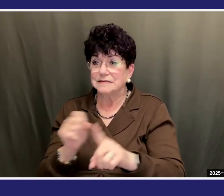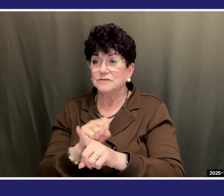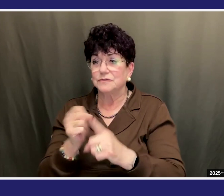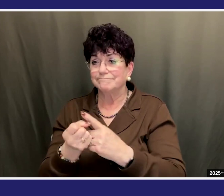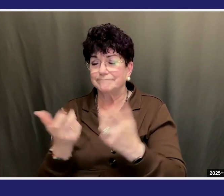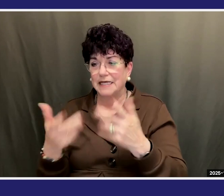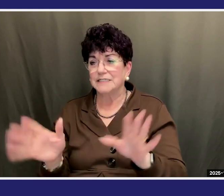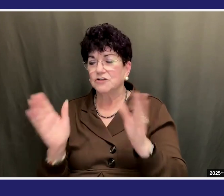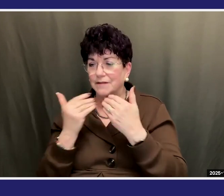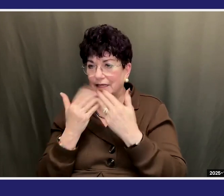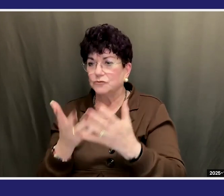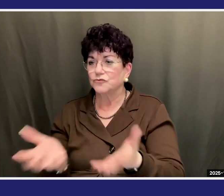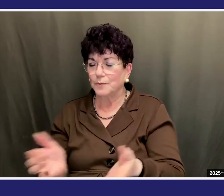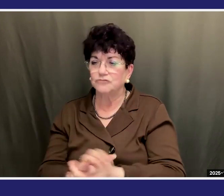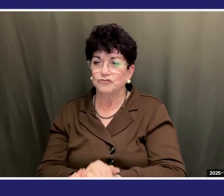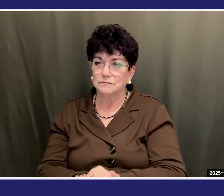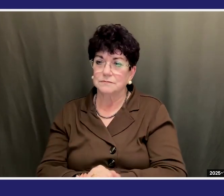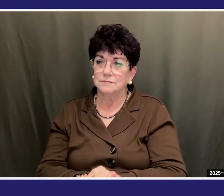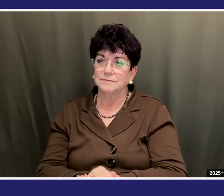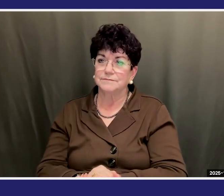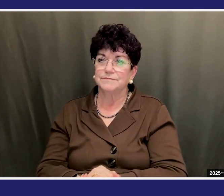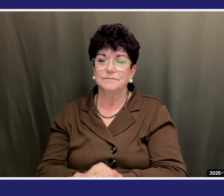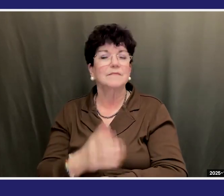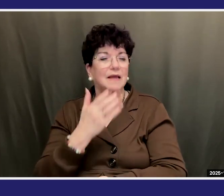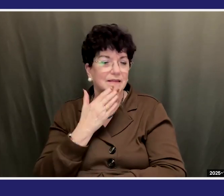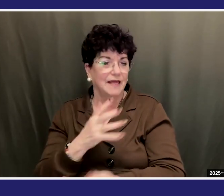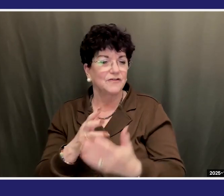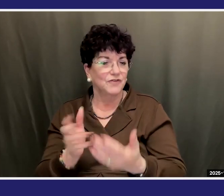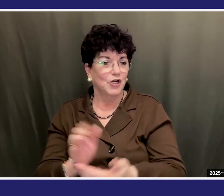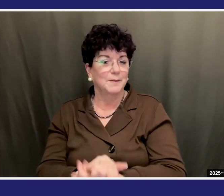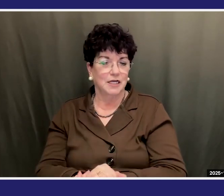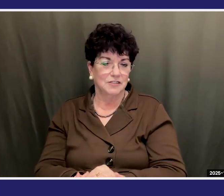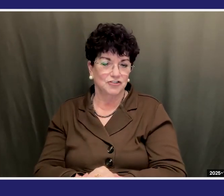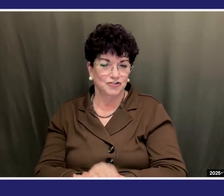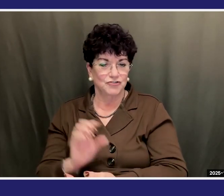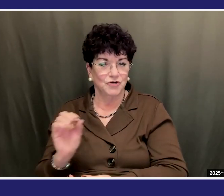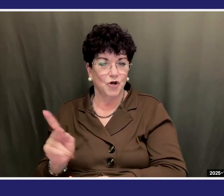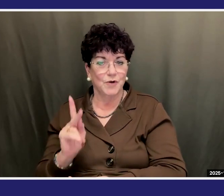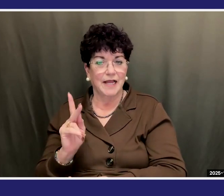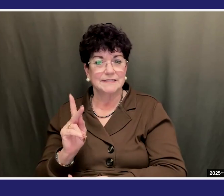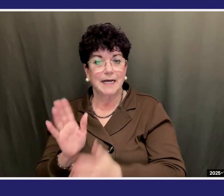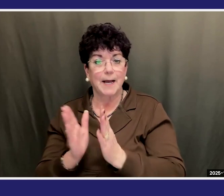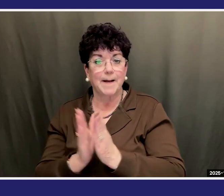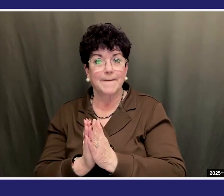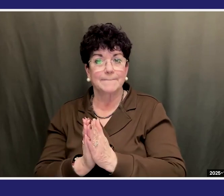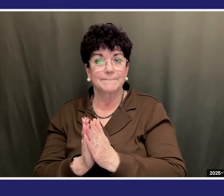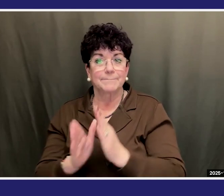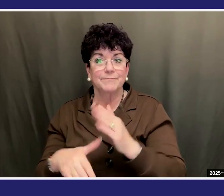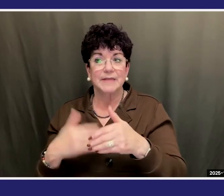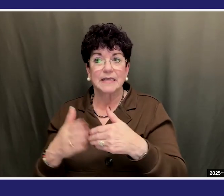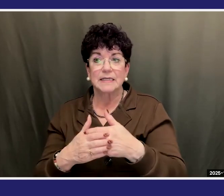That is all. Thank you so much. Great. Thank you very much. All right. Next